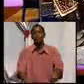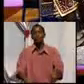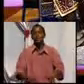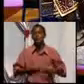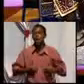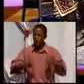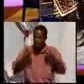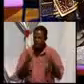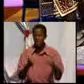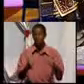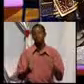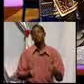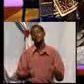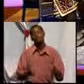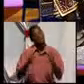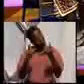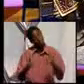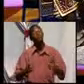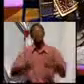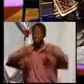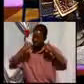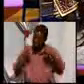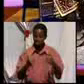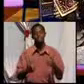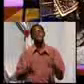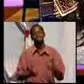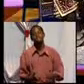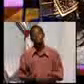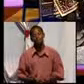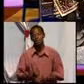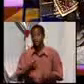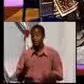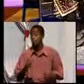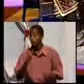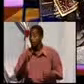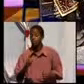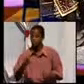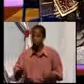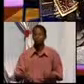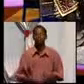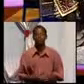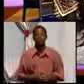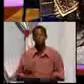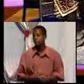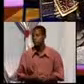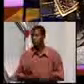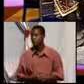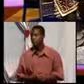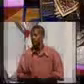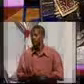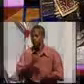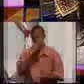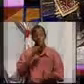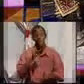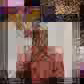comfortably despite their disability. Okay. This is one of the activities that we are doing. Okay. Well, Mr. Sani, I won't let you go.